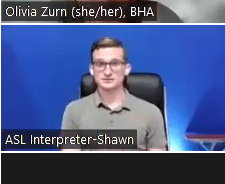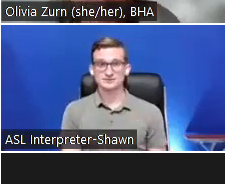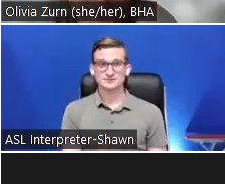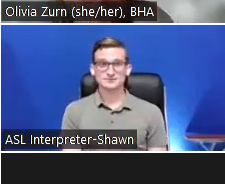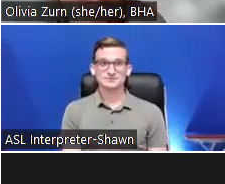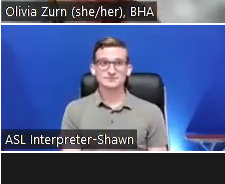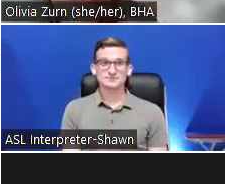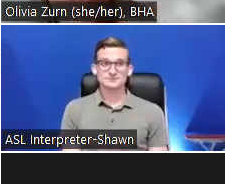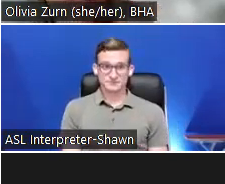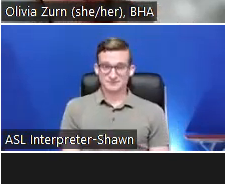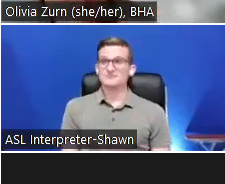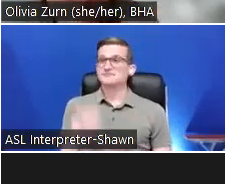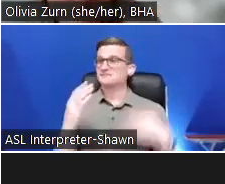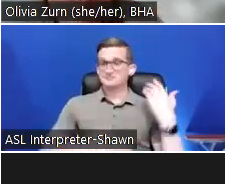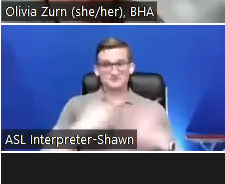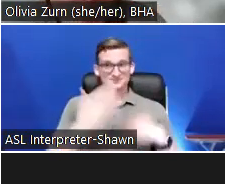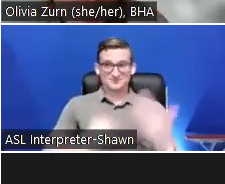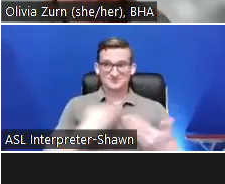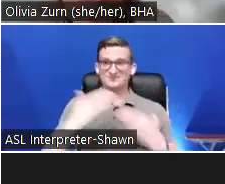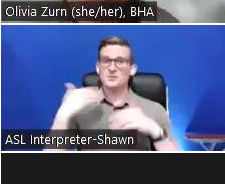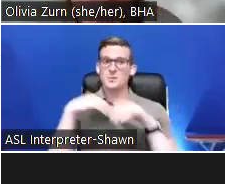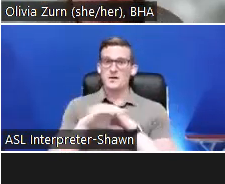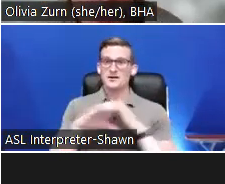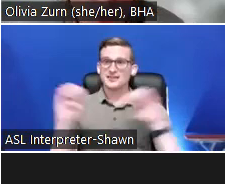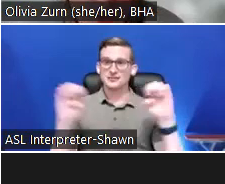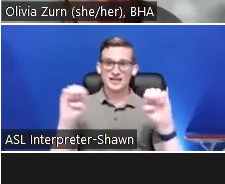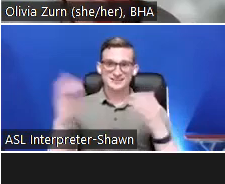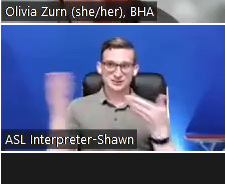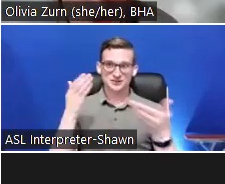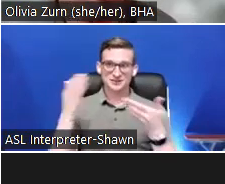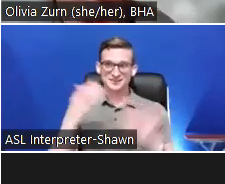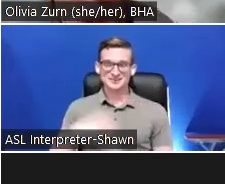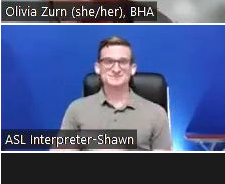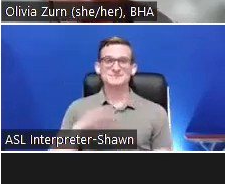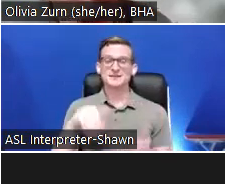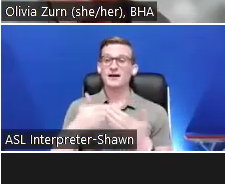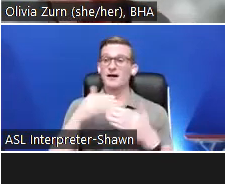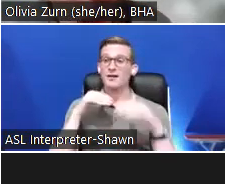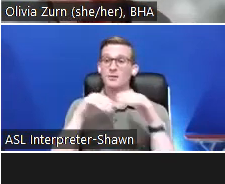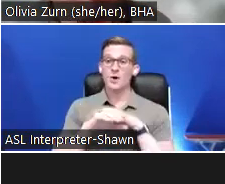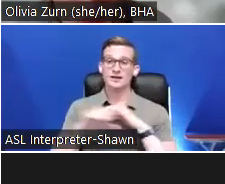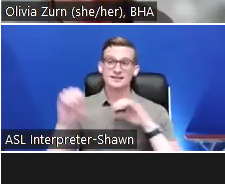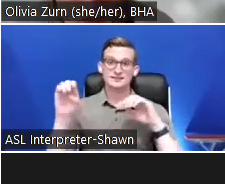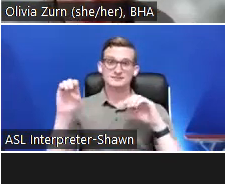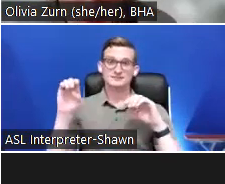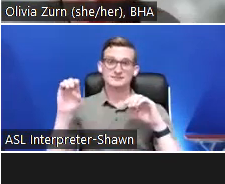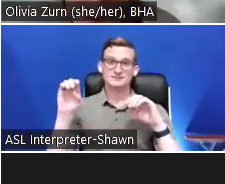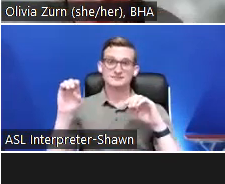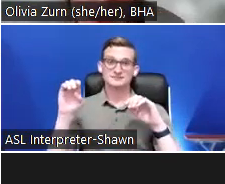All right, moving right along to walk-in crisis services. So all walk-in crisis facilities must